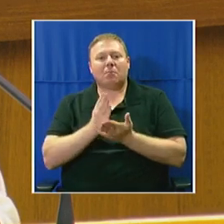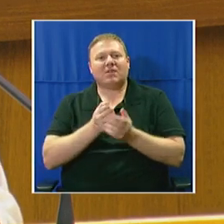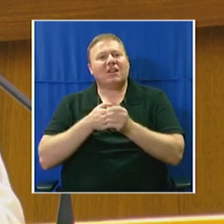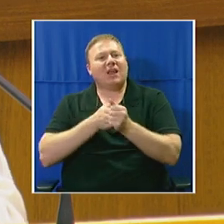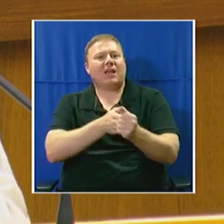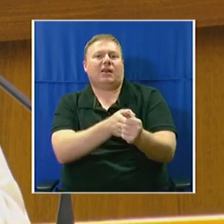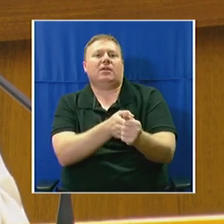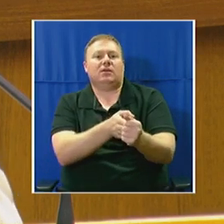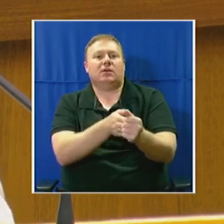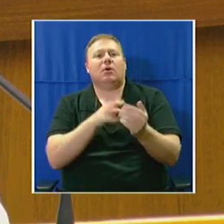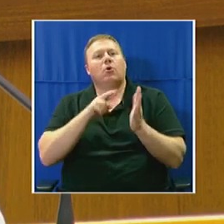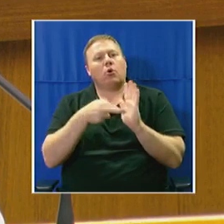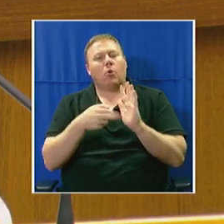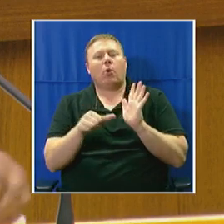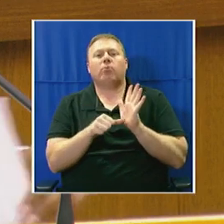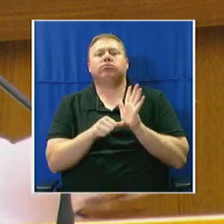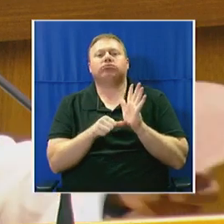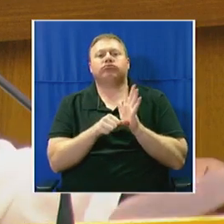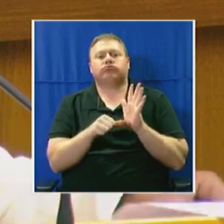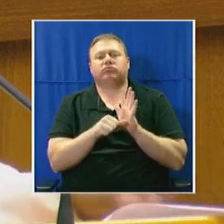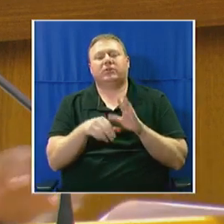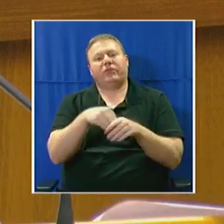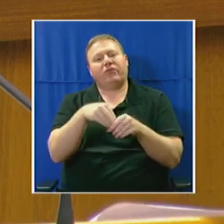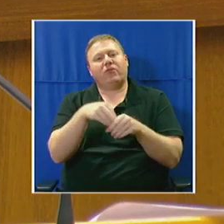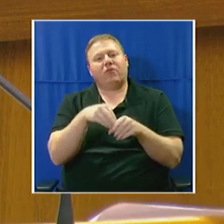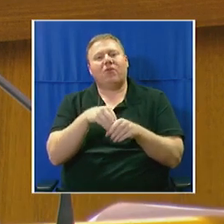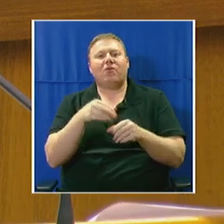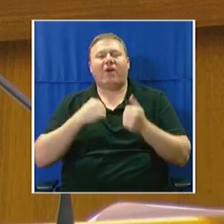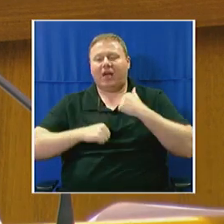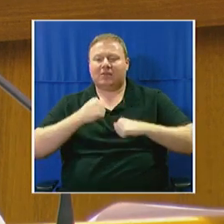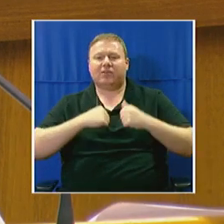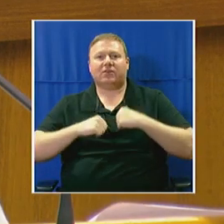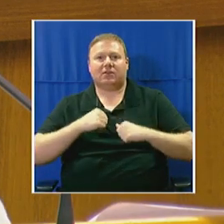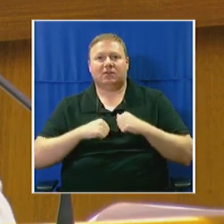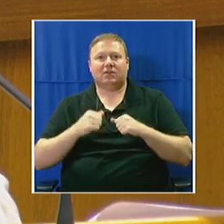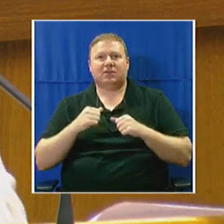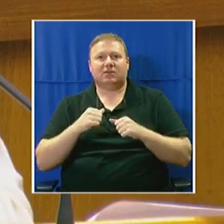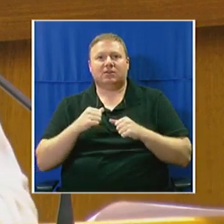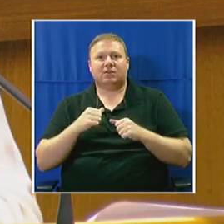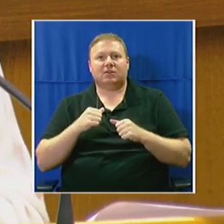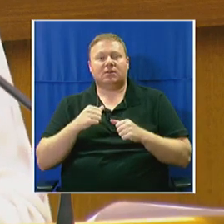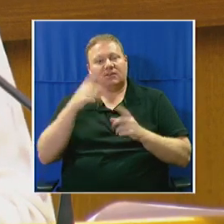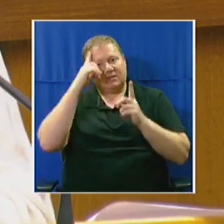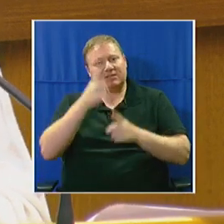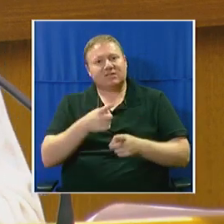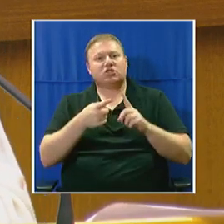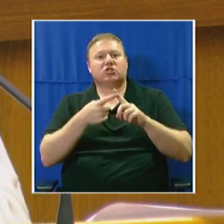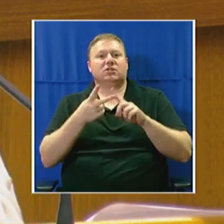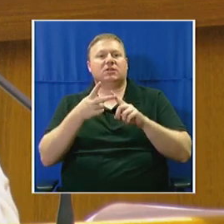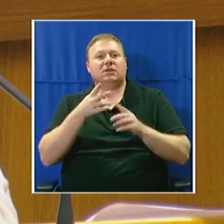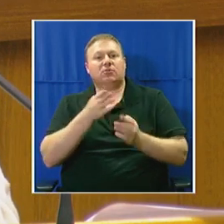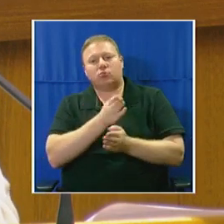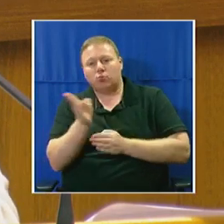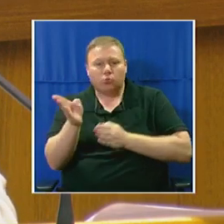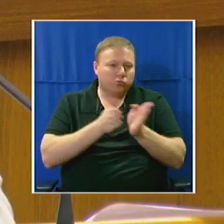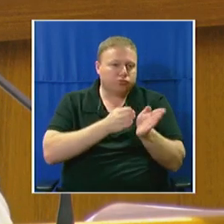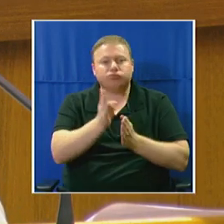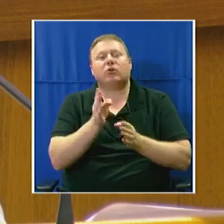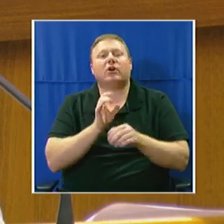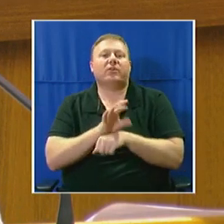an important role actively participate in influencing decisions and Direction on women econ